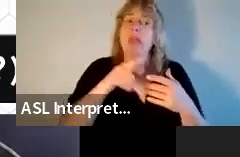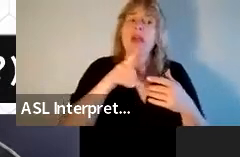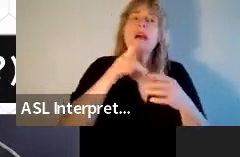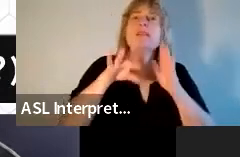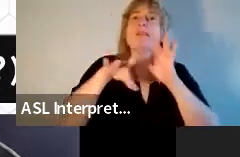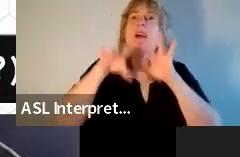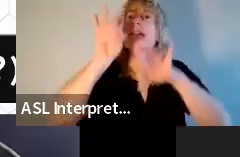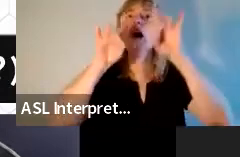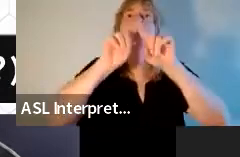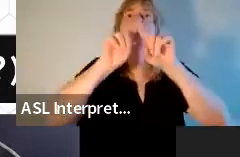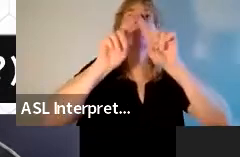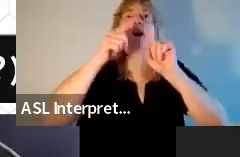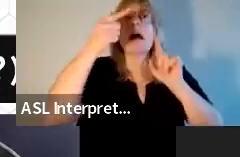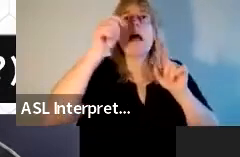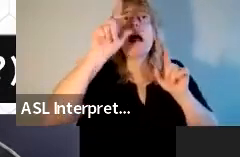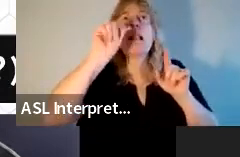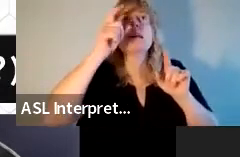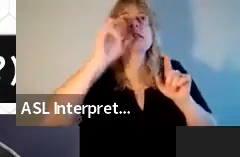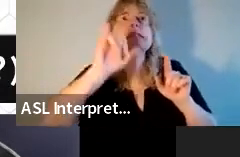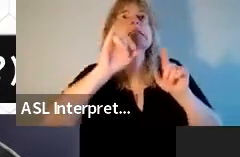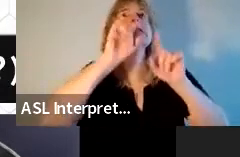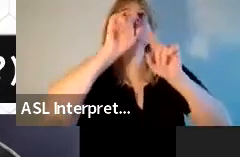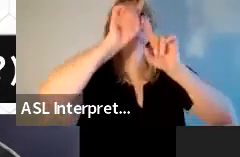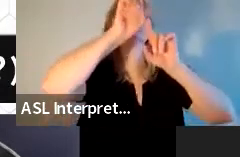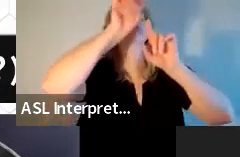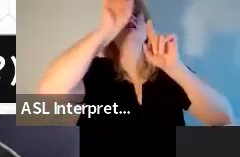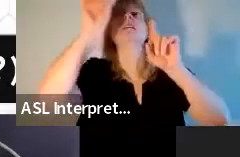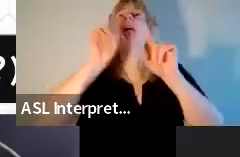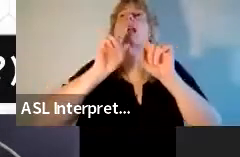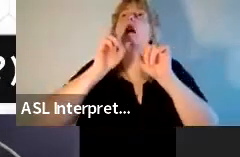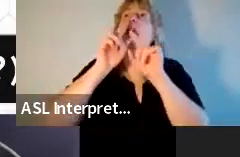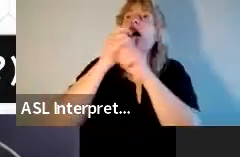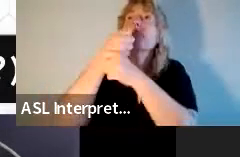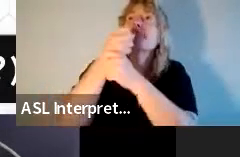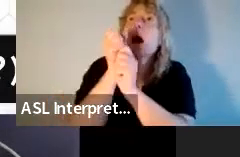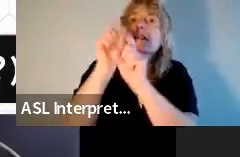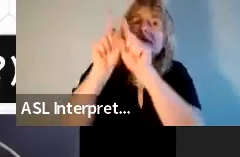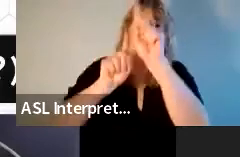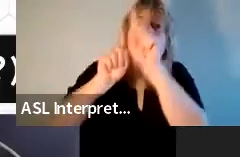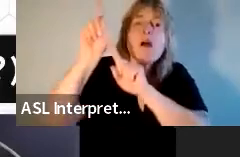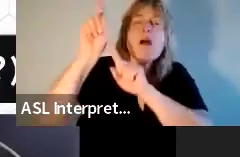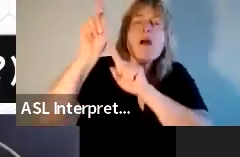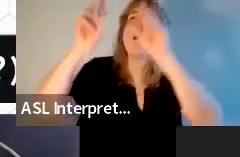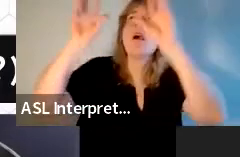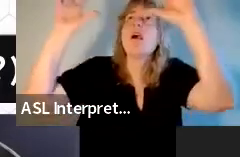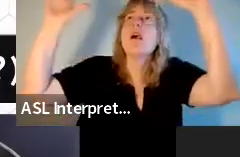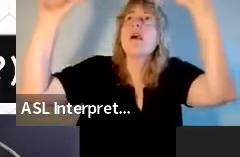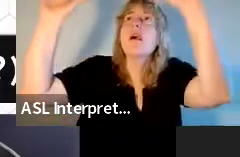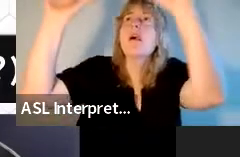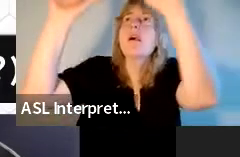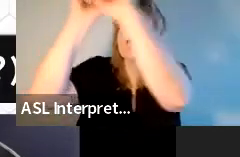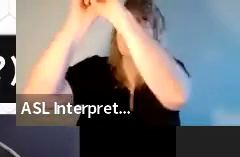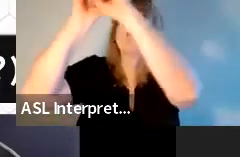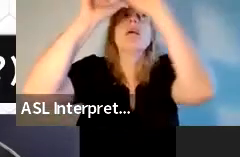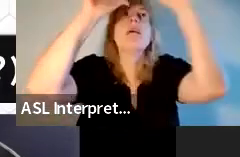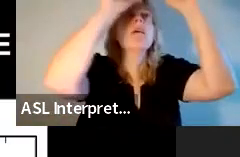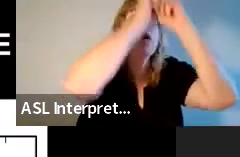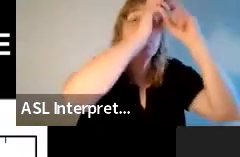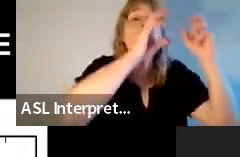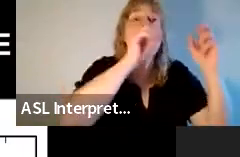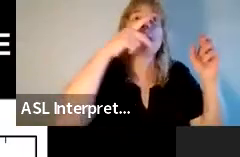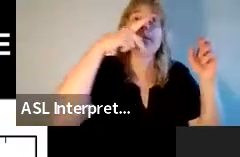studied forming stars and planets, but clearly we will want to take bolder and bigger steps into the